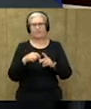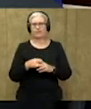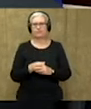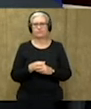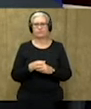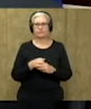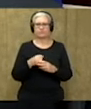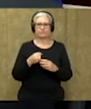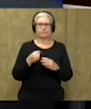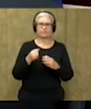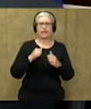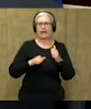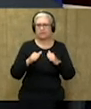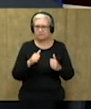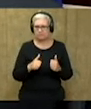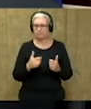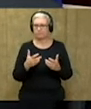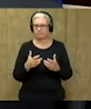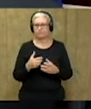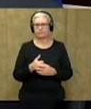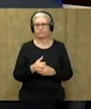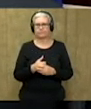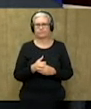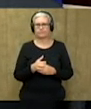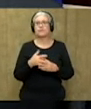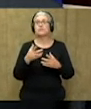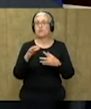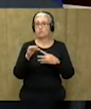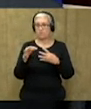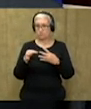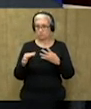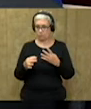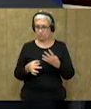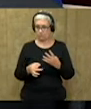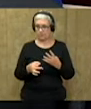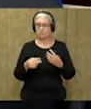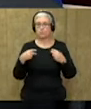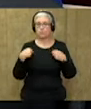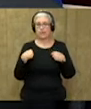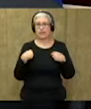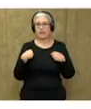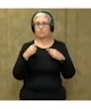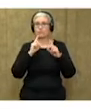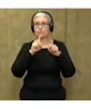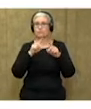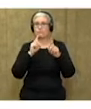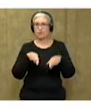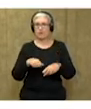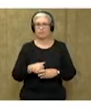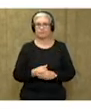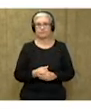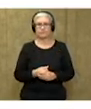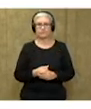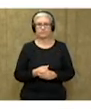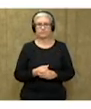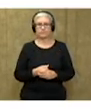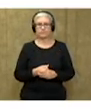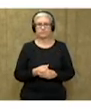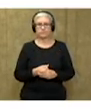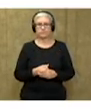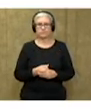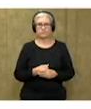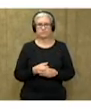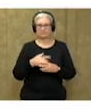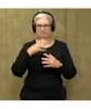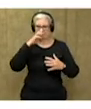know exactly what conflict is, let's look at some of the choices that we have when we respond to those. First,